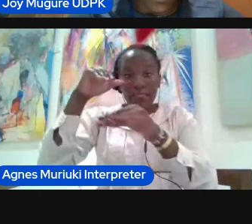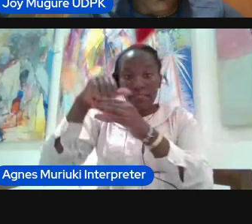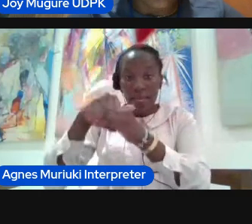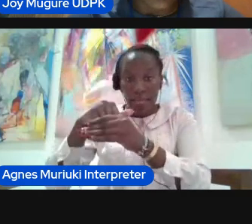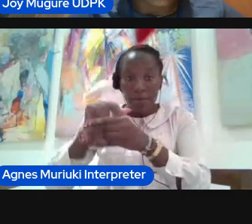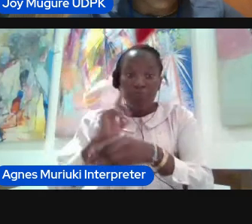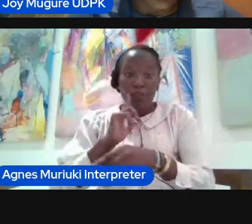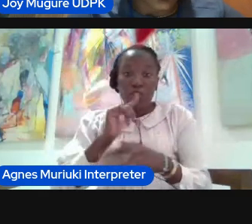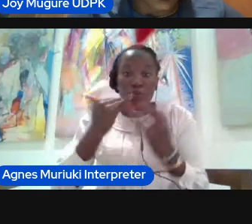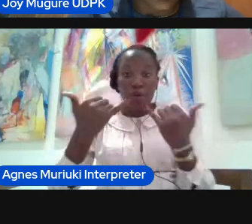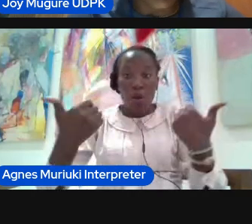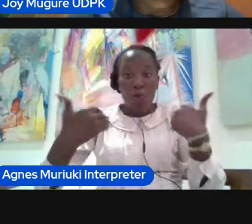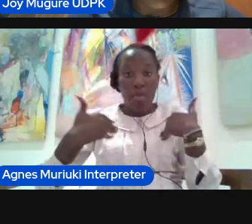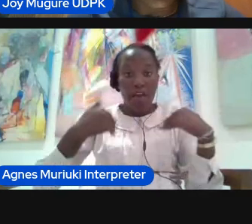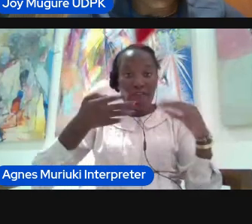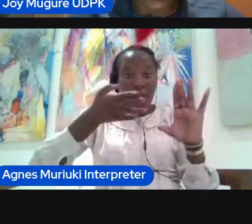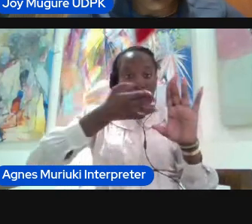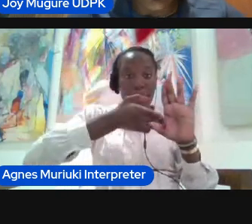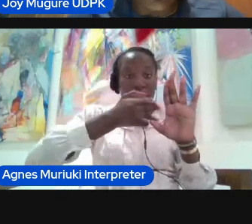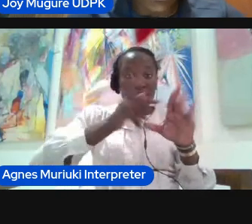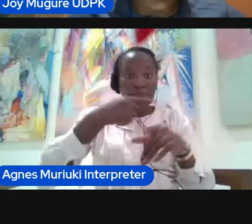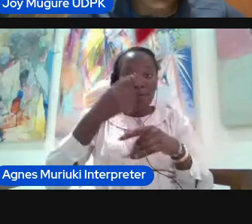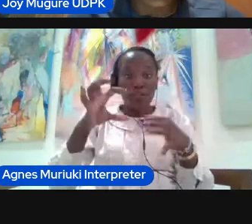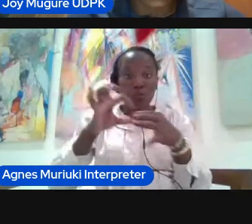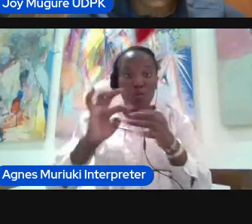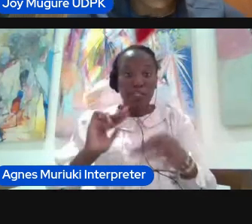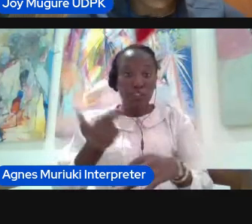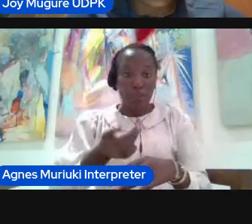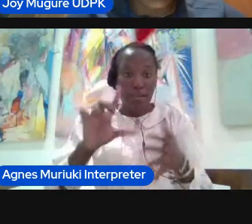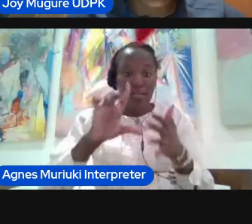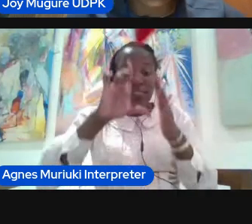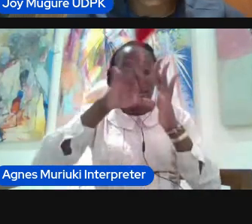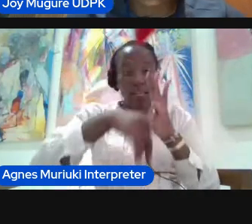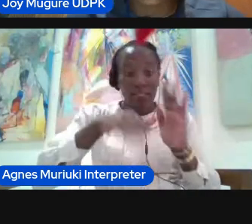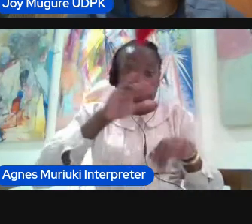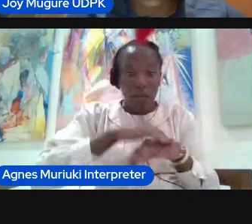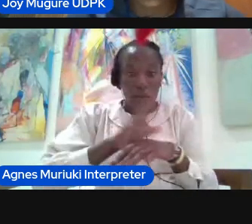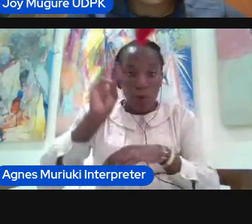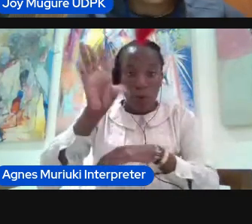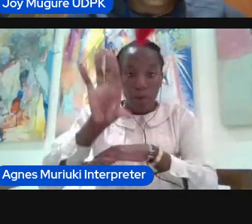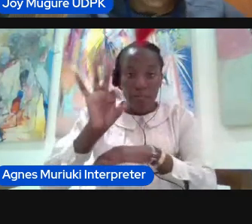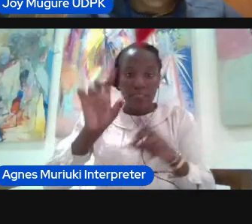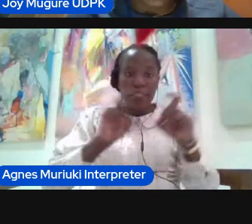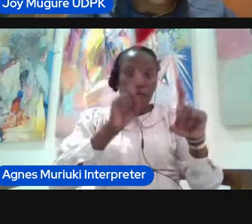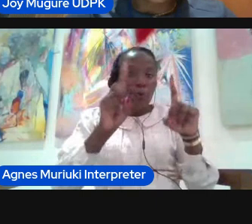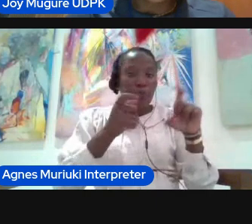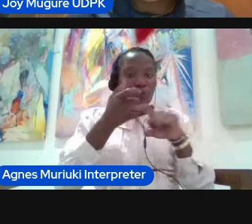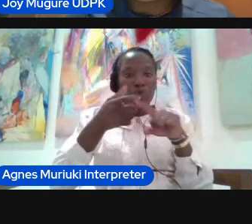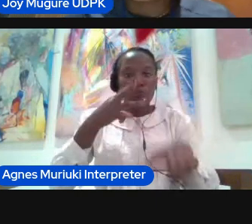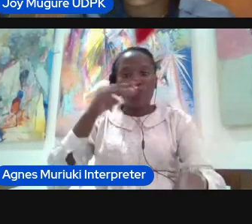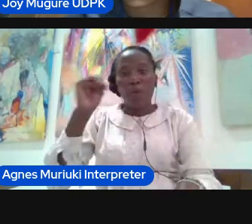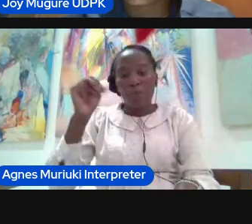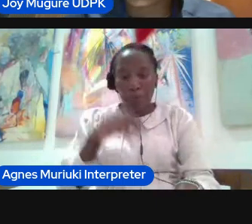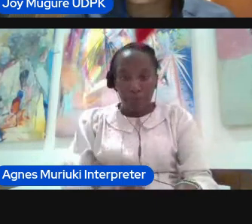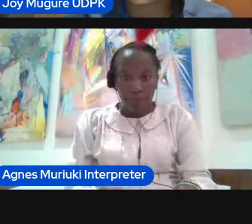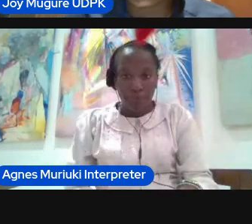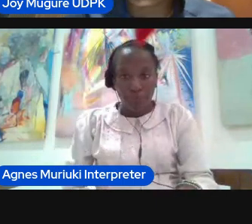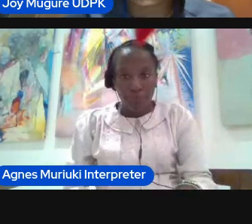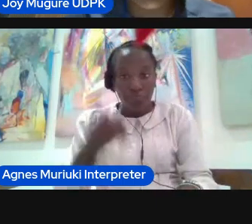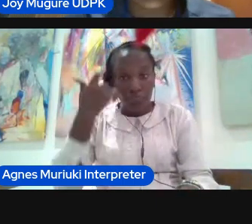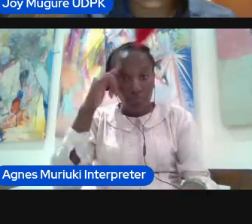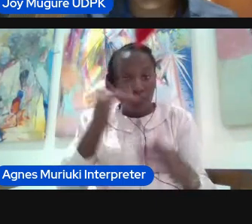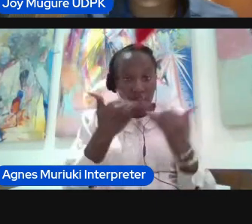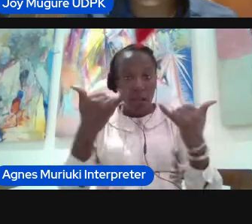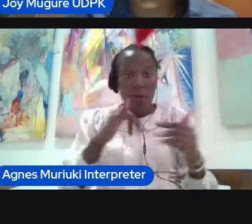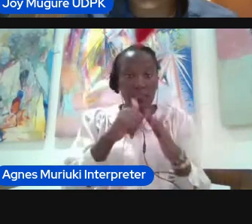So we have participants joining us, and later on we'll be taking questions from them. For now, I would like to